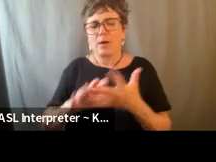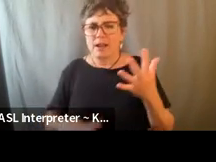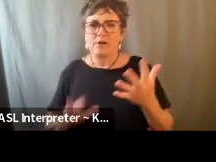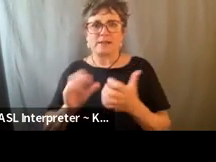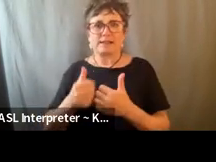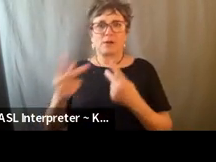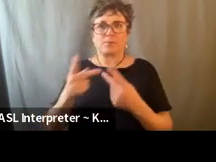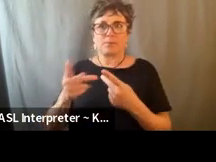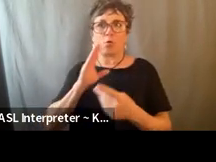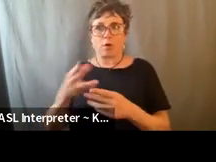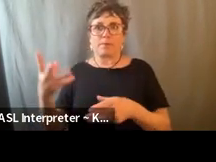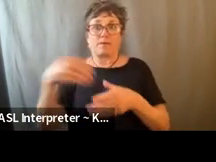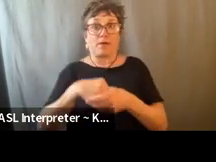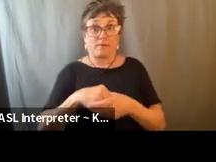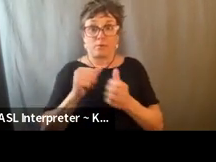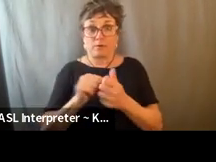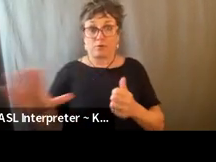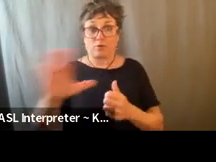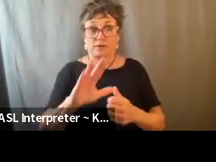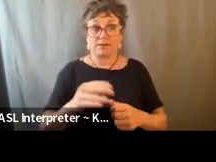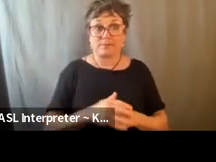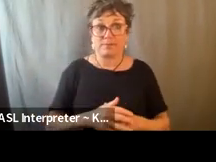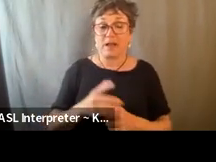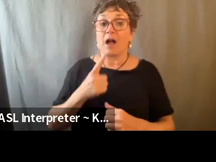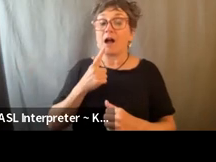So I retweet that.